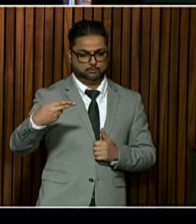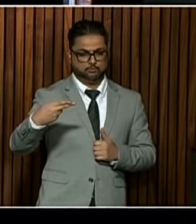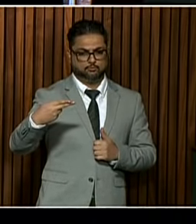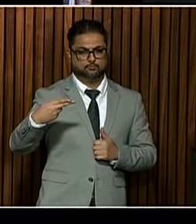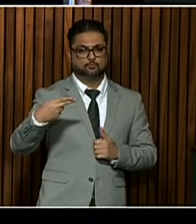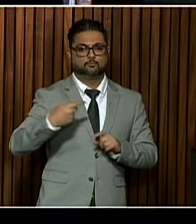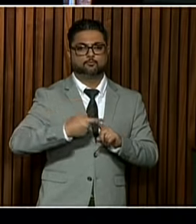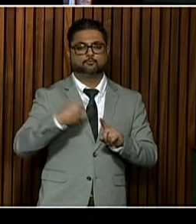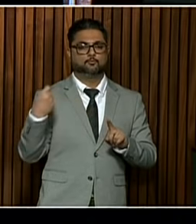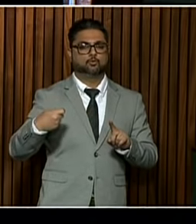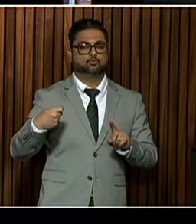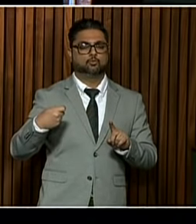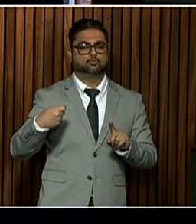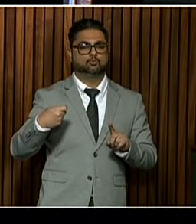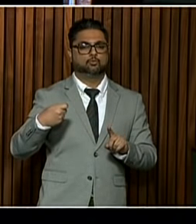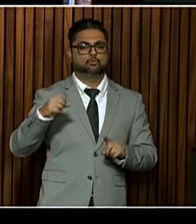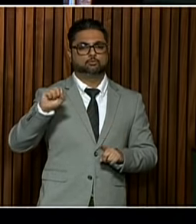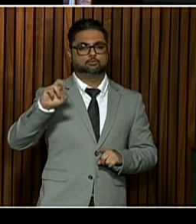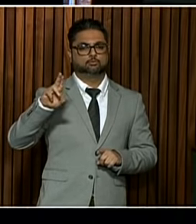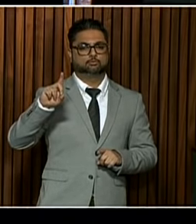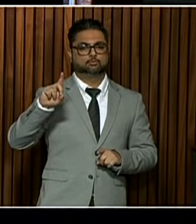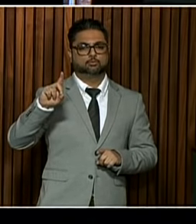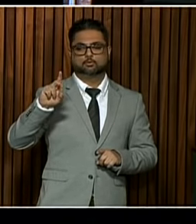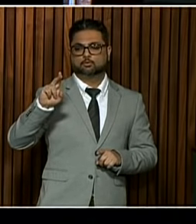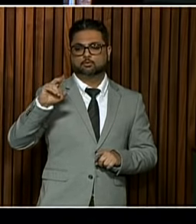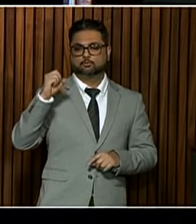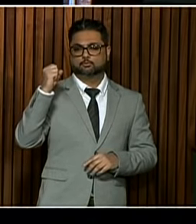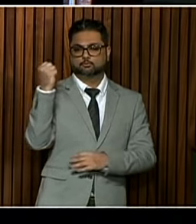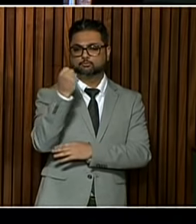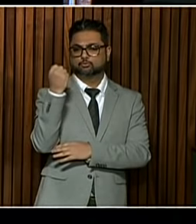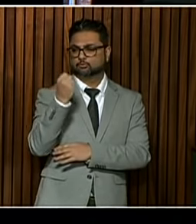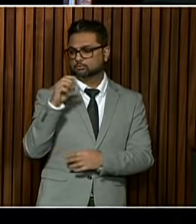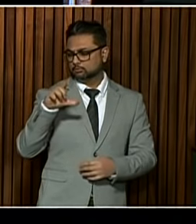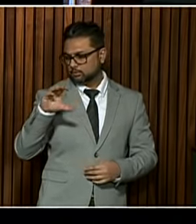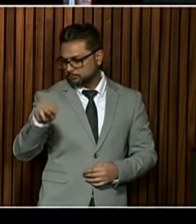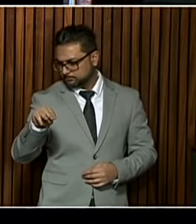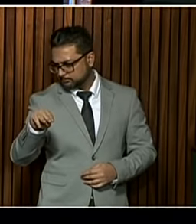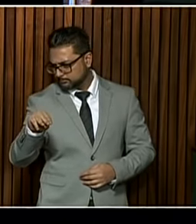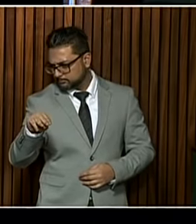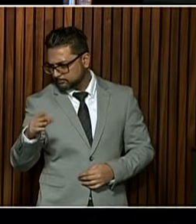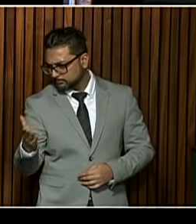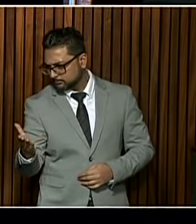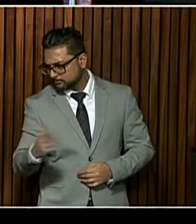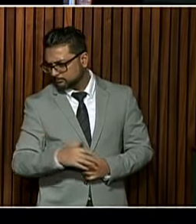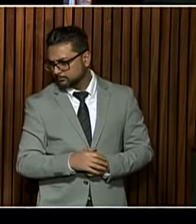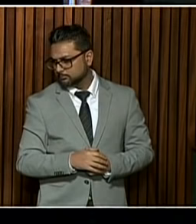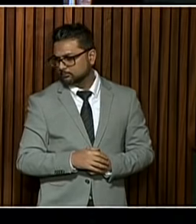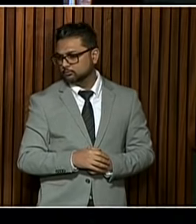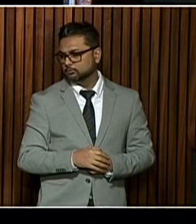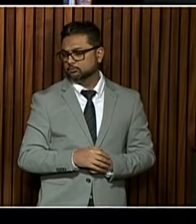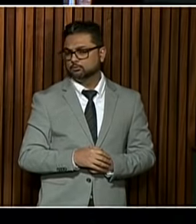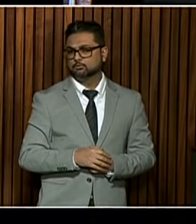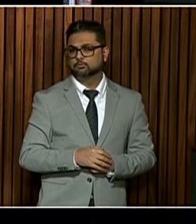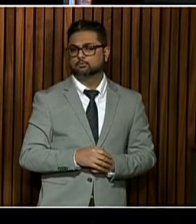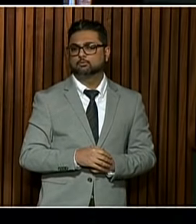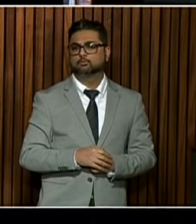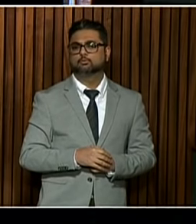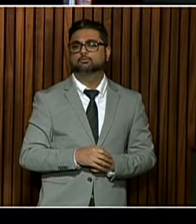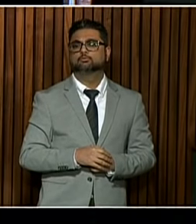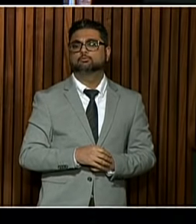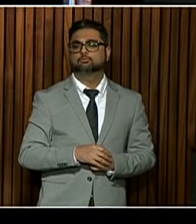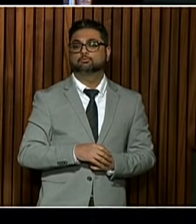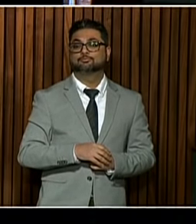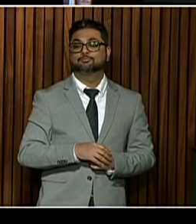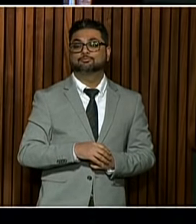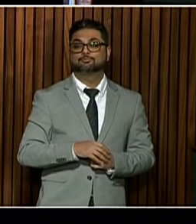Hi there, thank you for your time. My question is, Ontario announced the proclamation of the Supply Chain Management Act Saturday in its effort